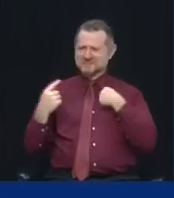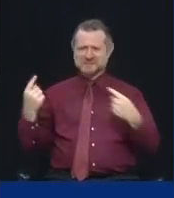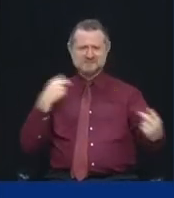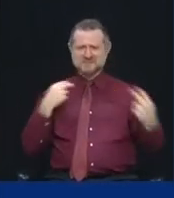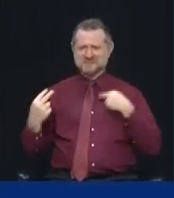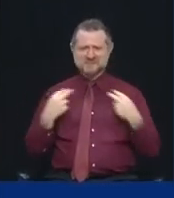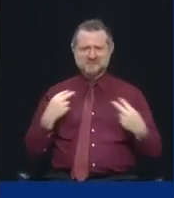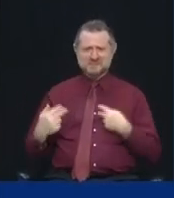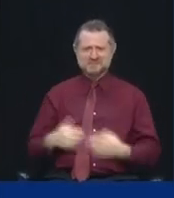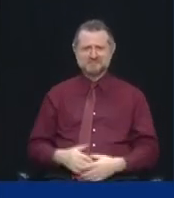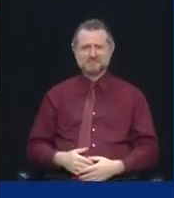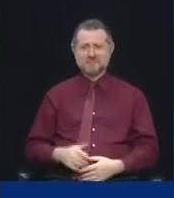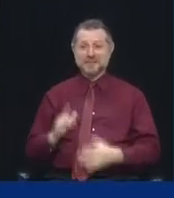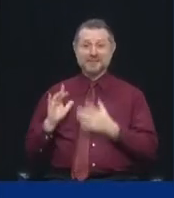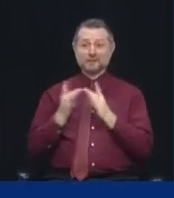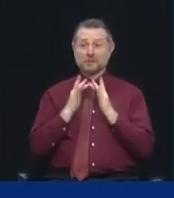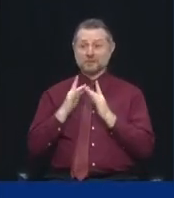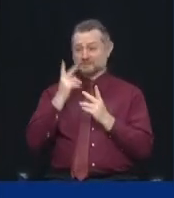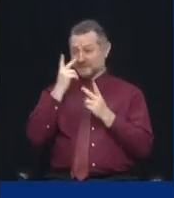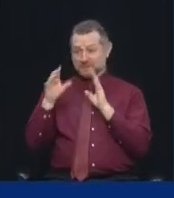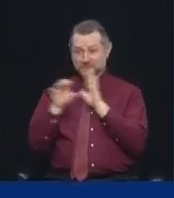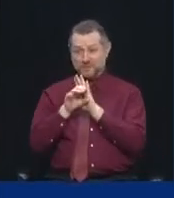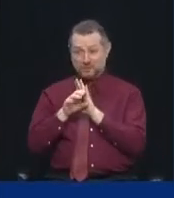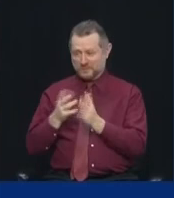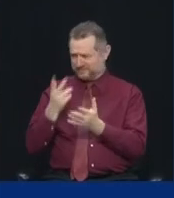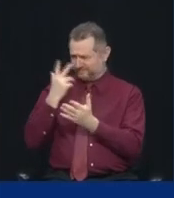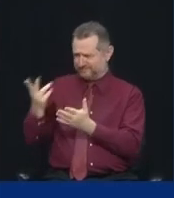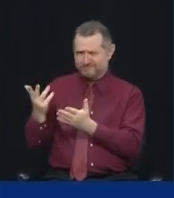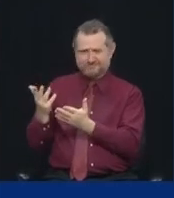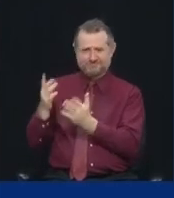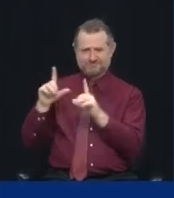Go on the web, look at all the photographs.